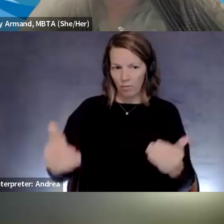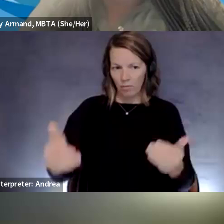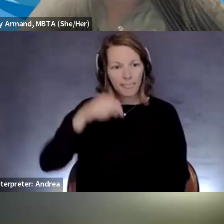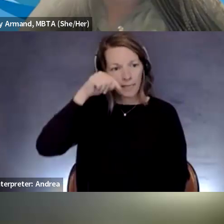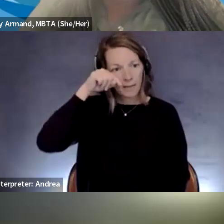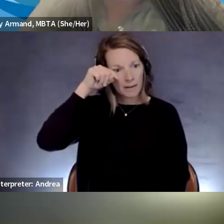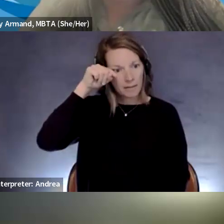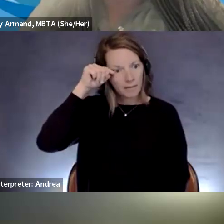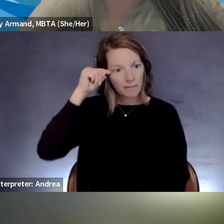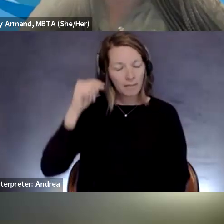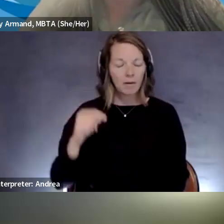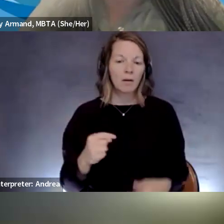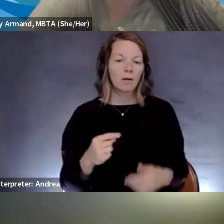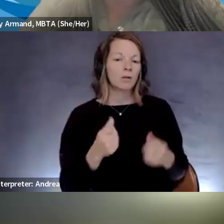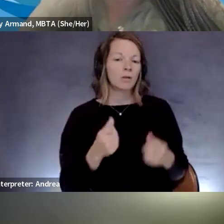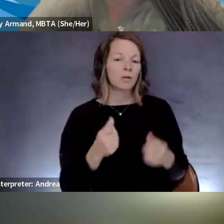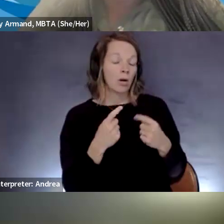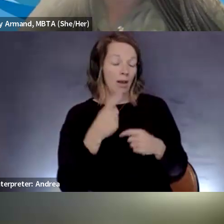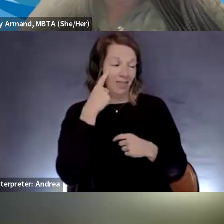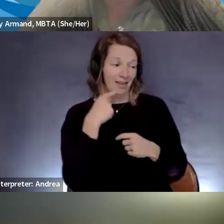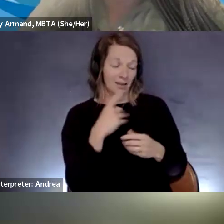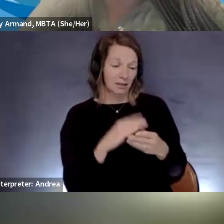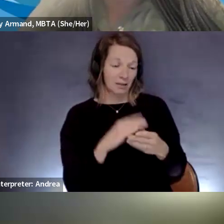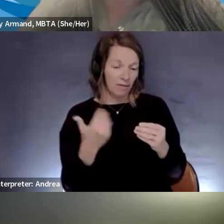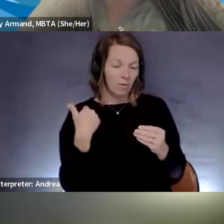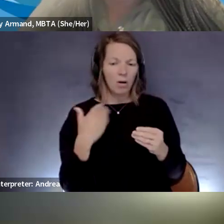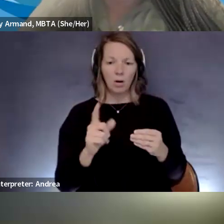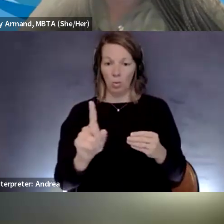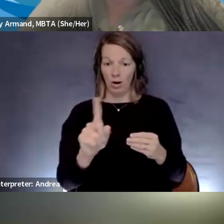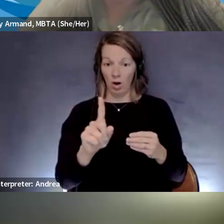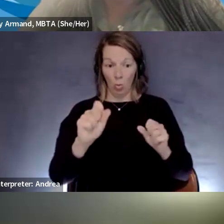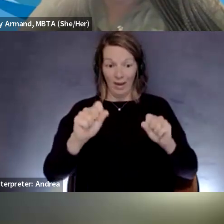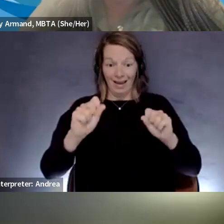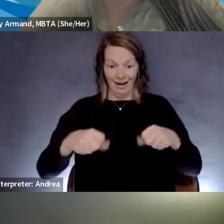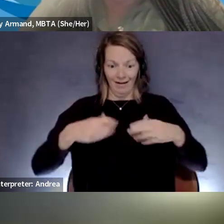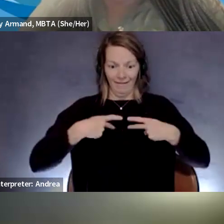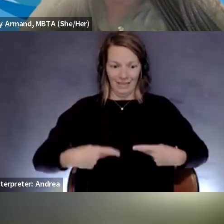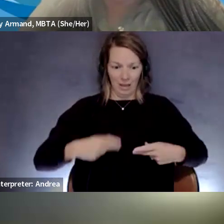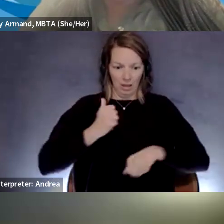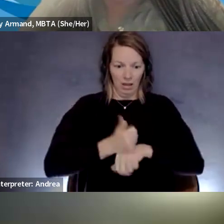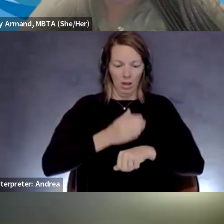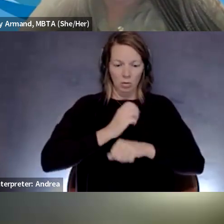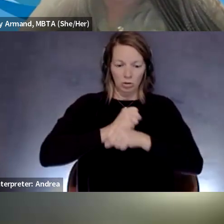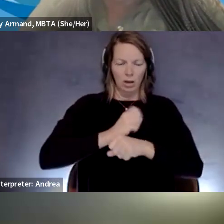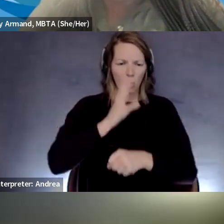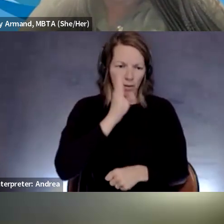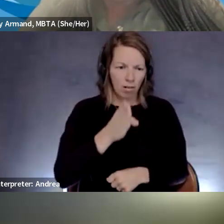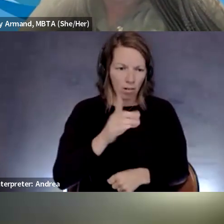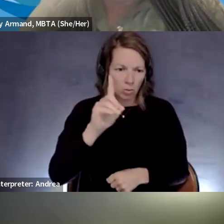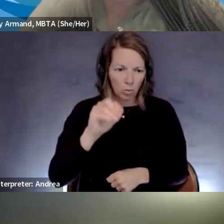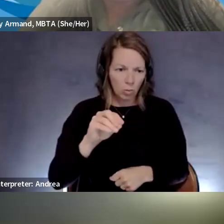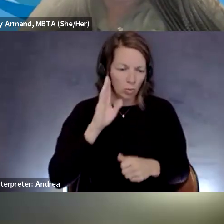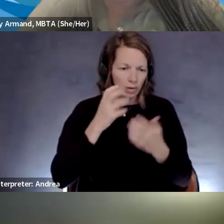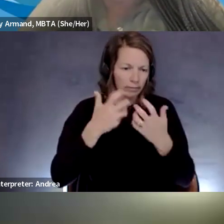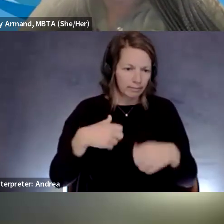all. So I think stated earlier, where we practically can do things, we will be committed to doing them where we can make them